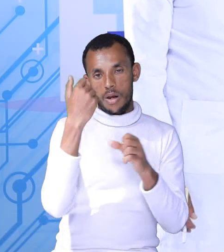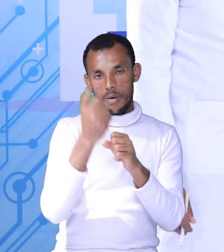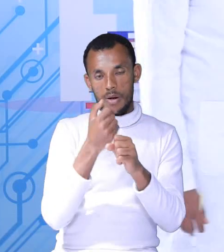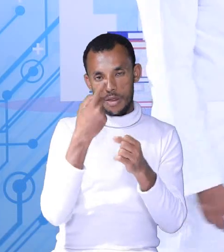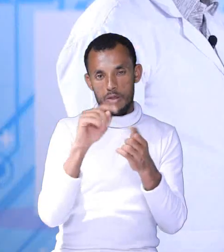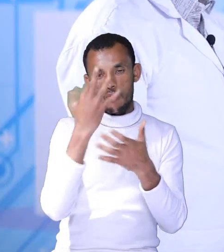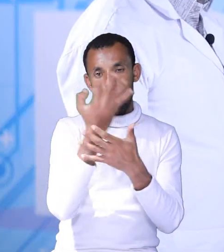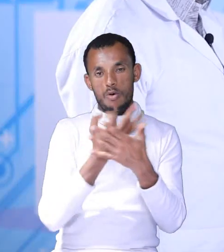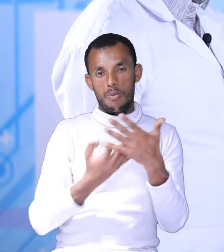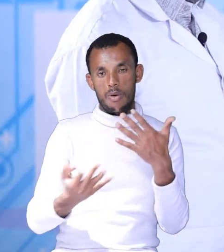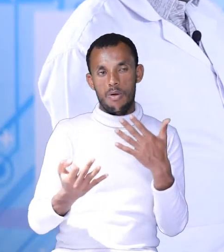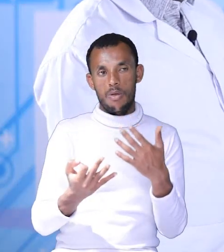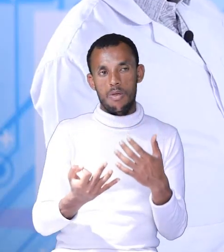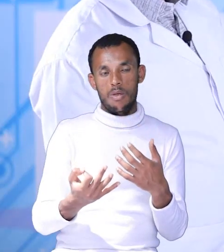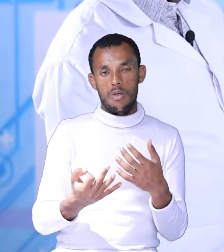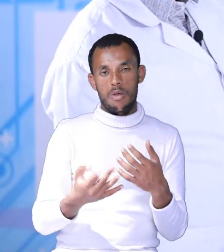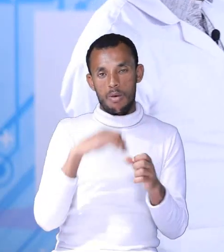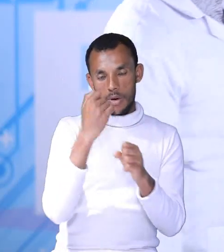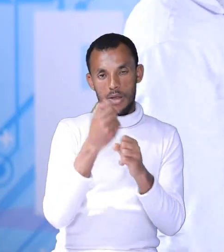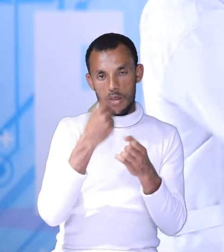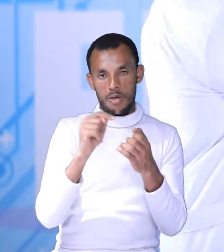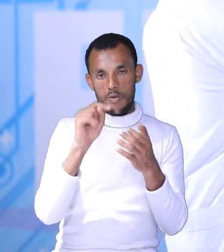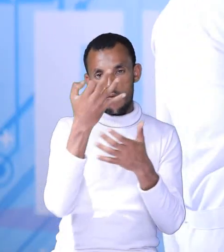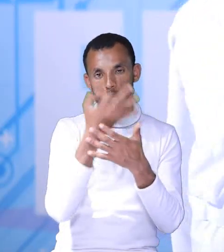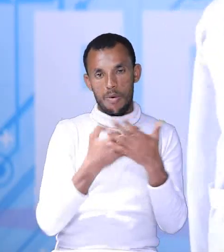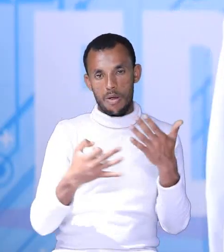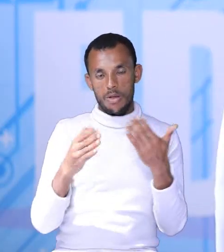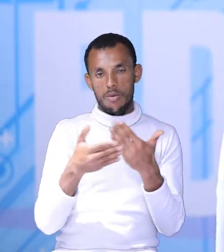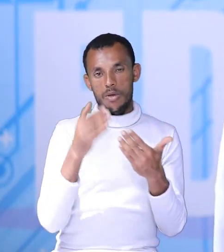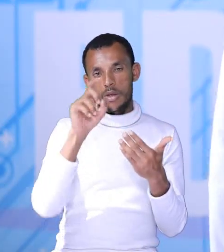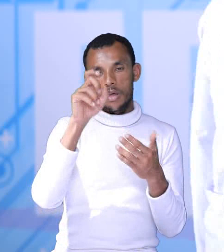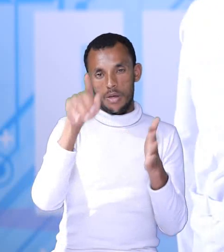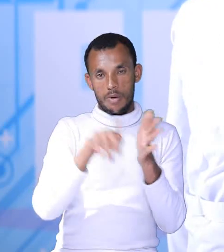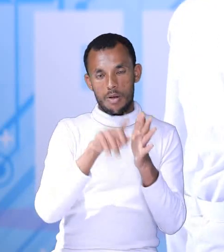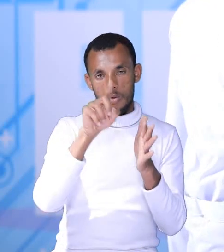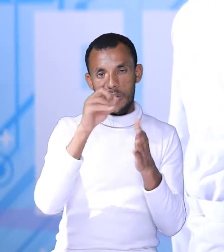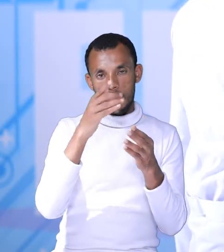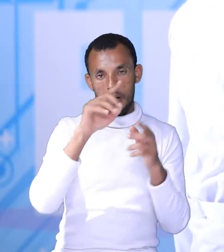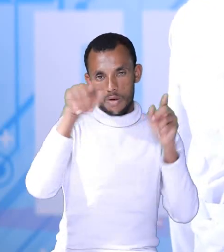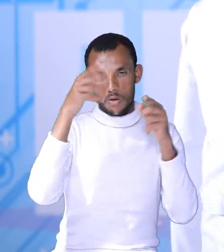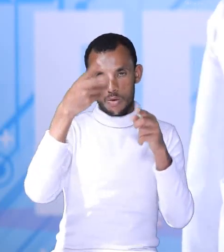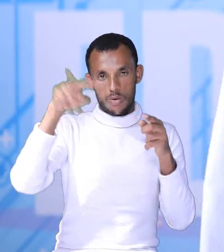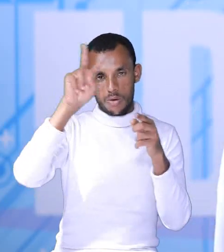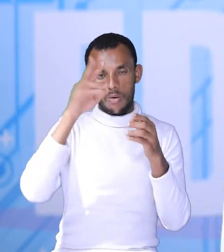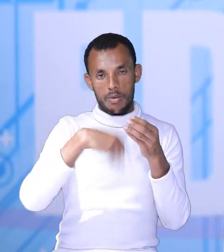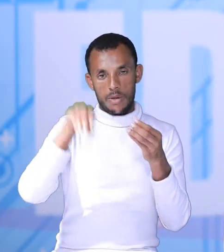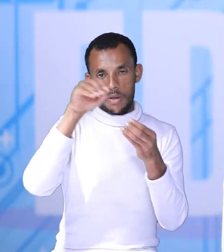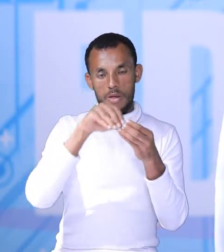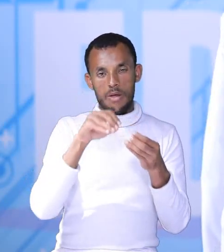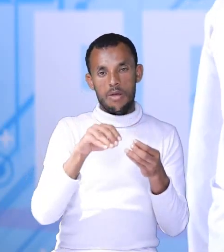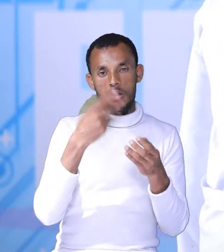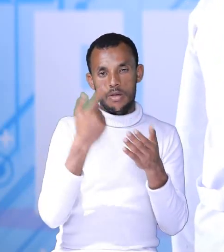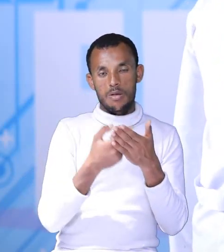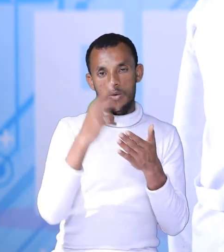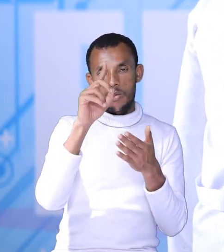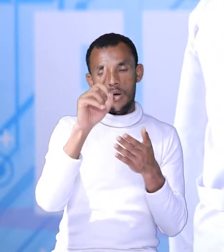the formula. So applying the formula, simply x minus 1 the whole squared plus this